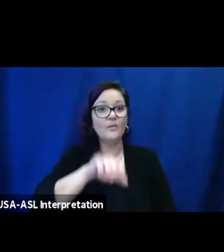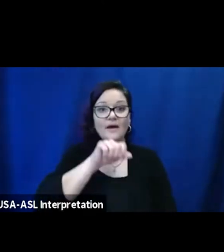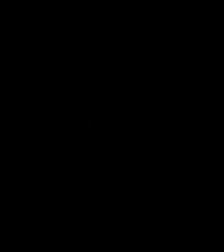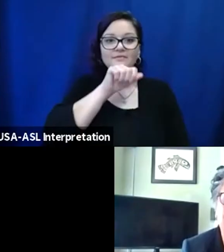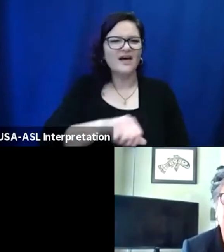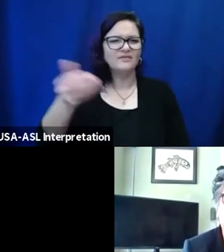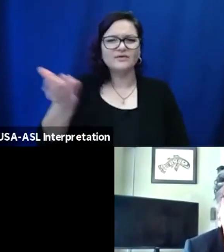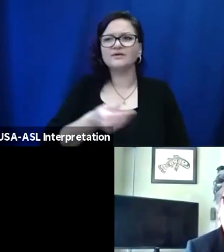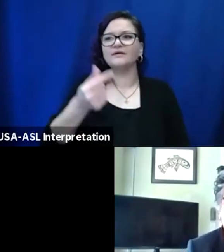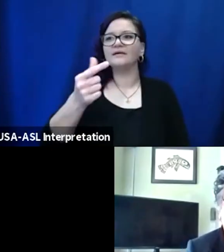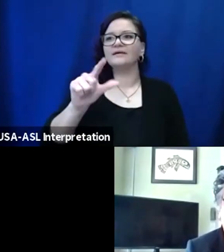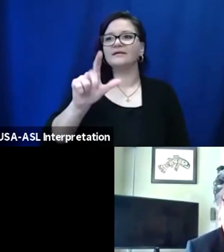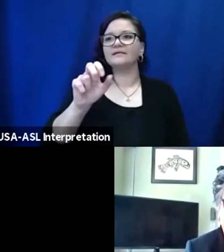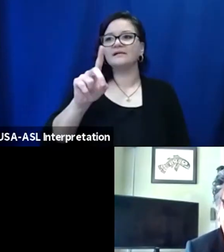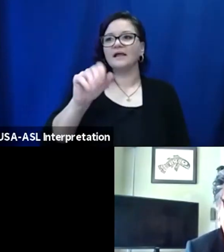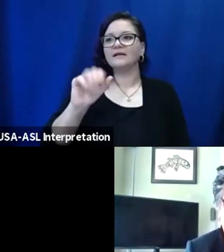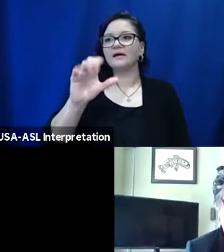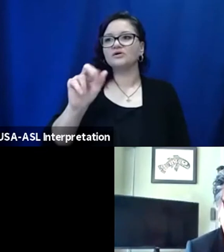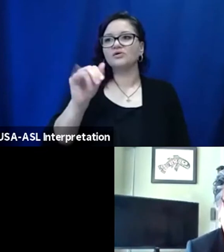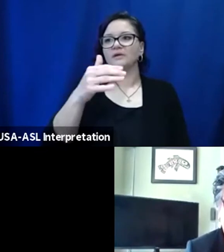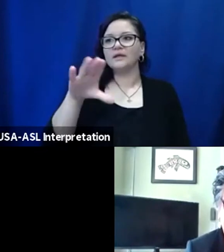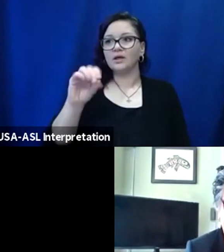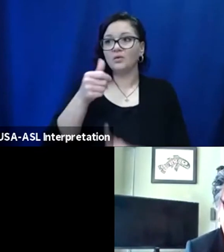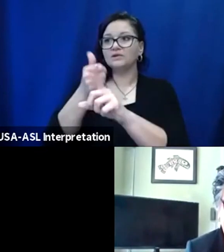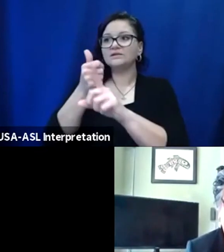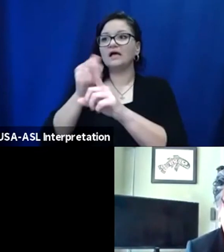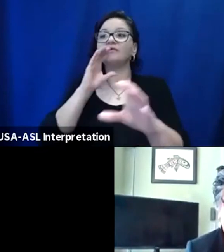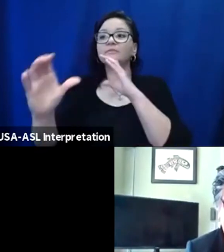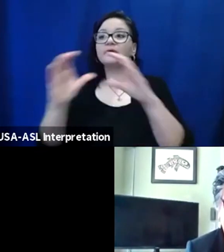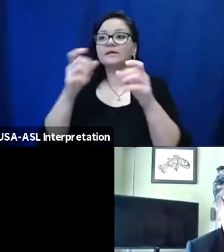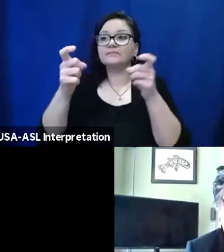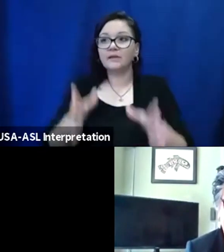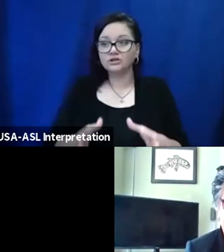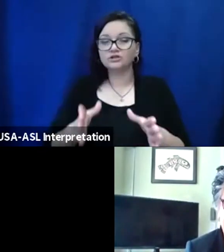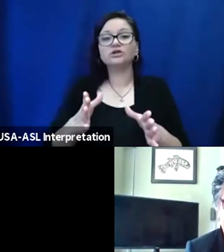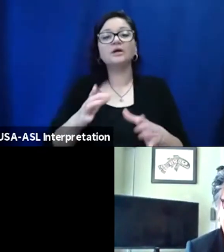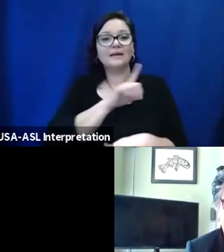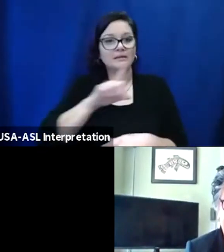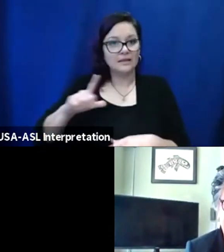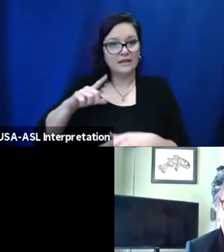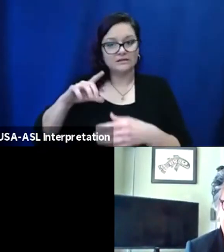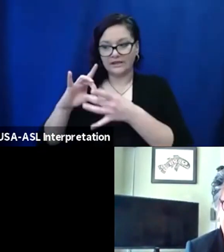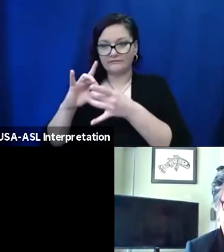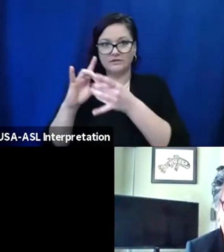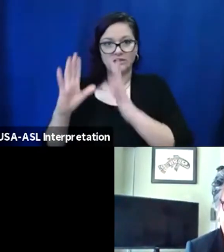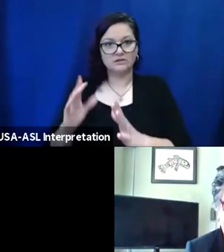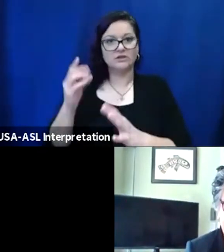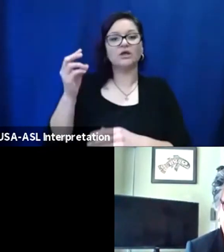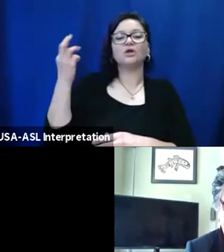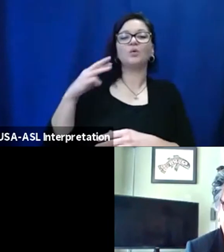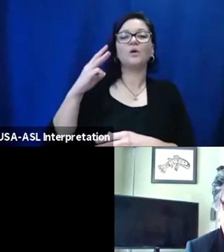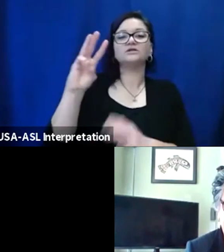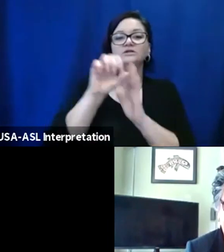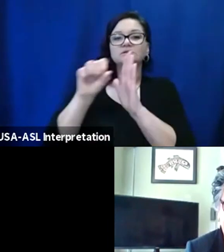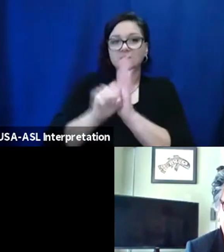introduce Glenda Carino. She's been the communications manager and legislative liaison at the Washington State Arts